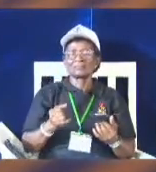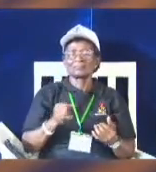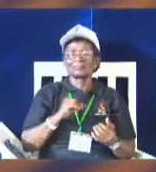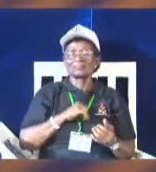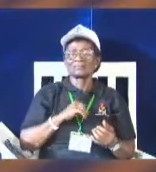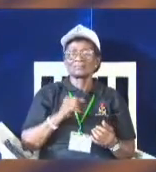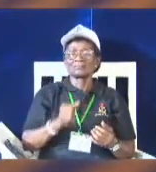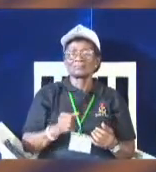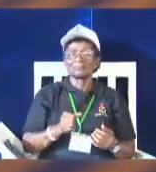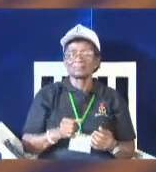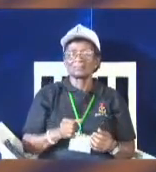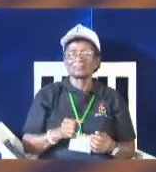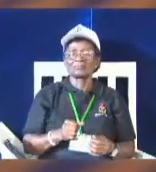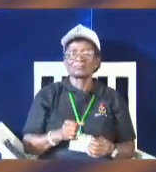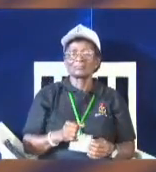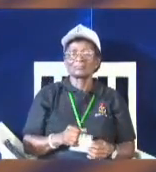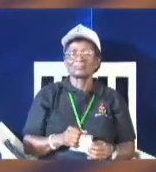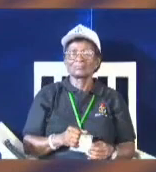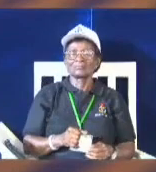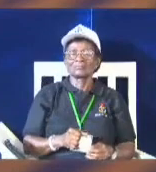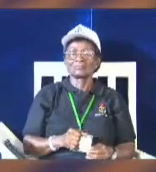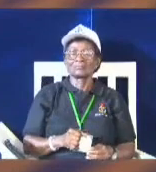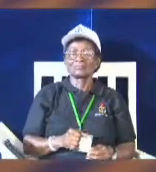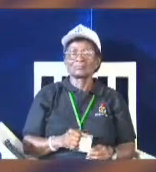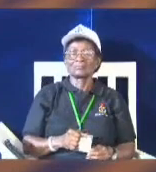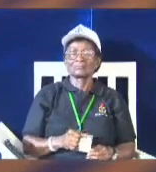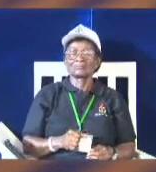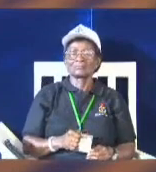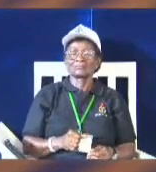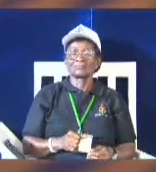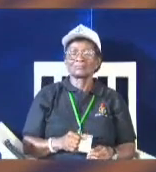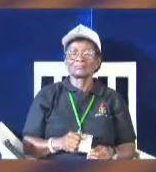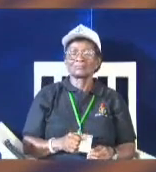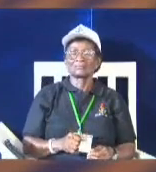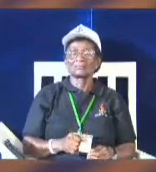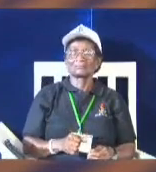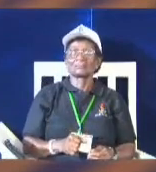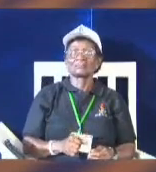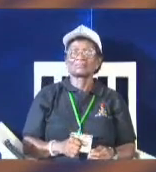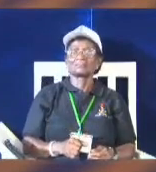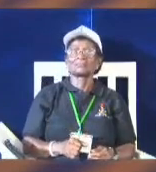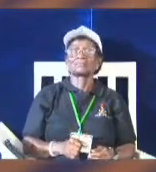I'm a child of God, so I'm not just an ordinary Oba, not just an ordinary